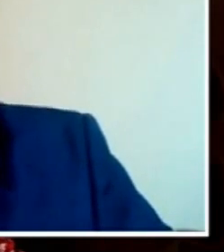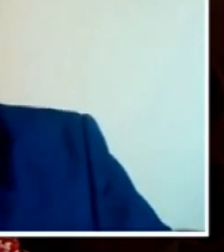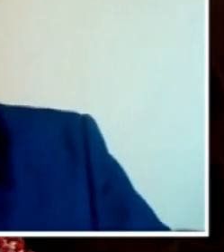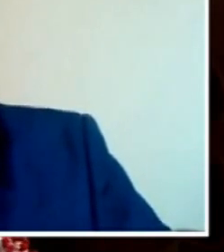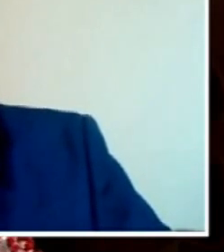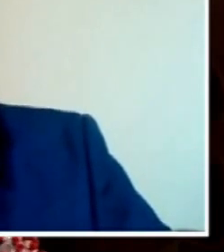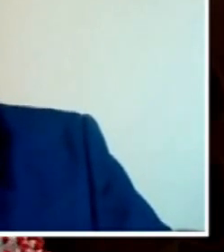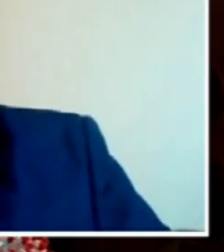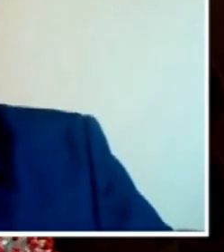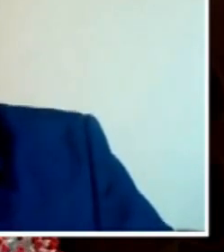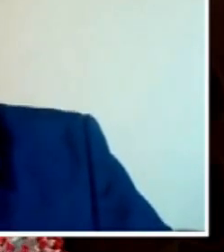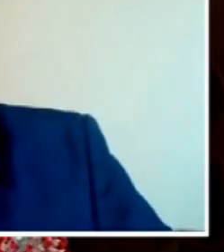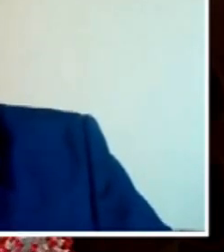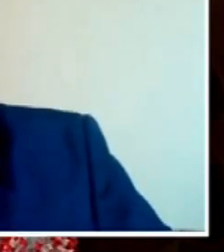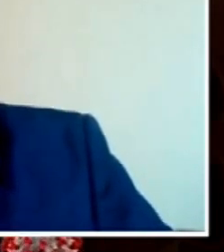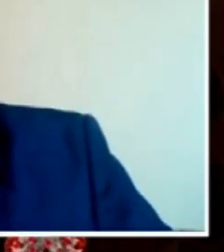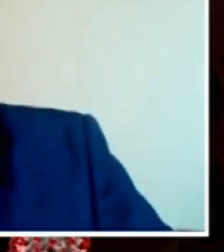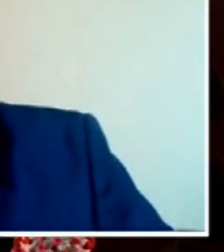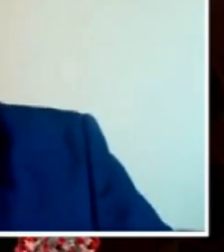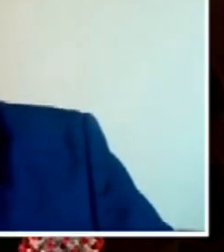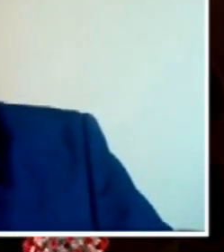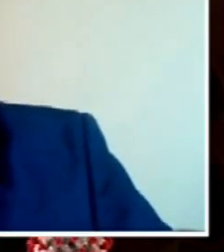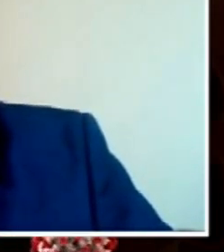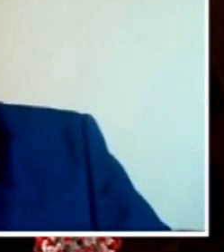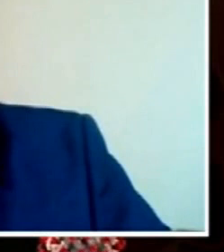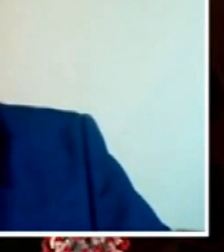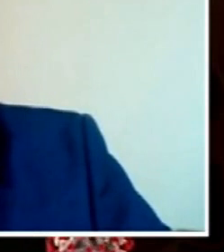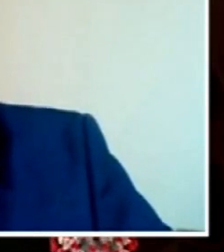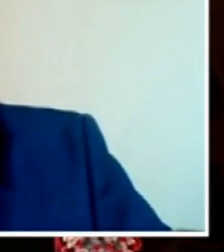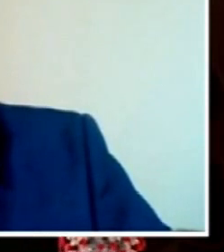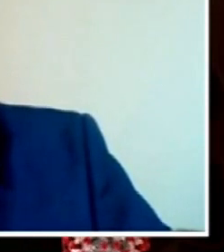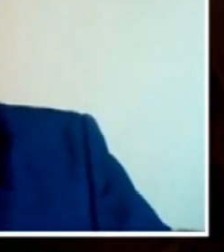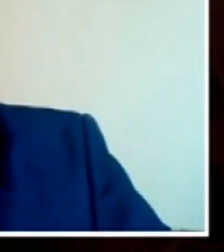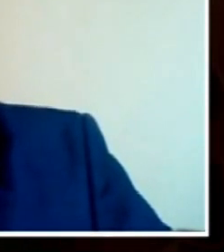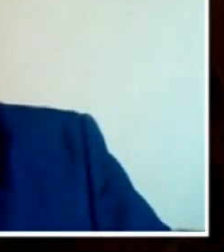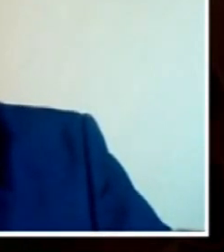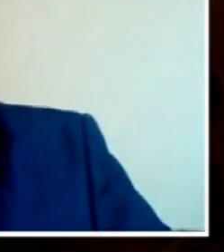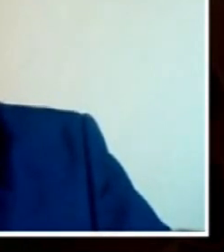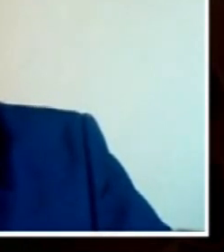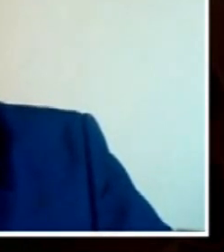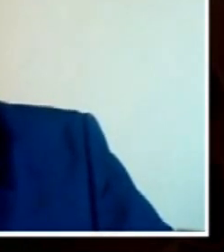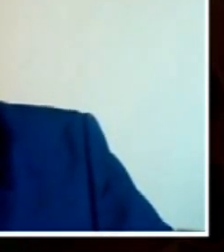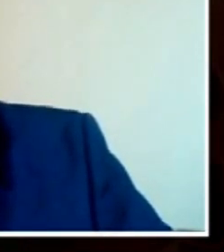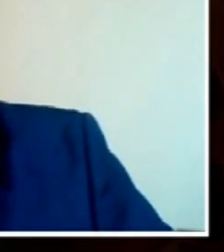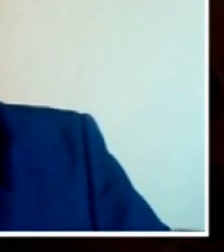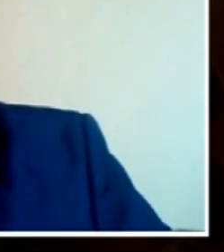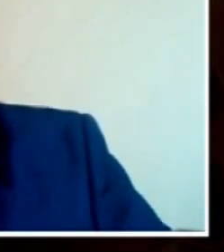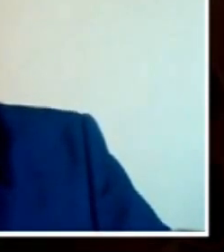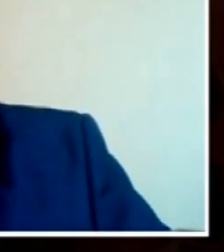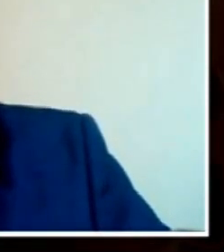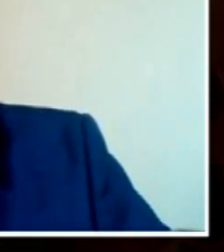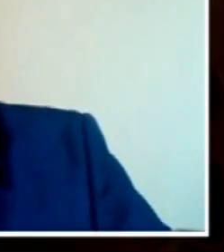it's quite an extensive amount of revenue that we're looking to invest into it to get the virtual